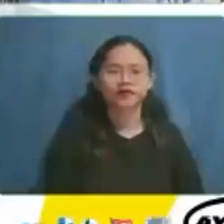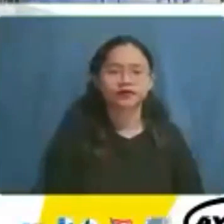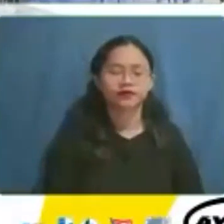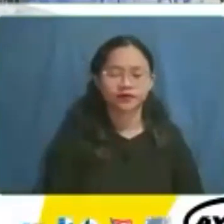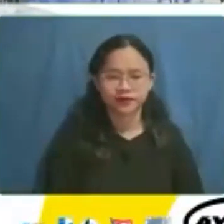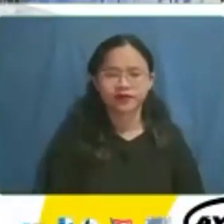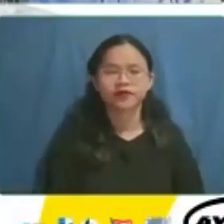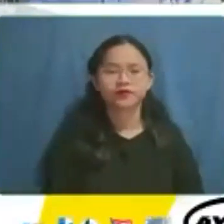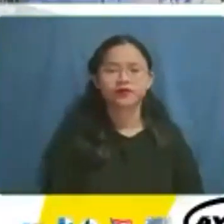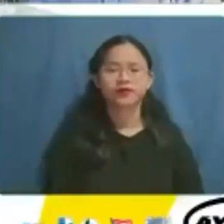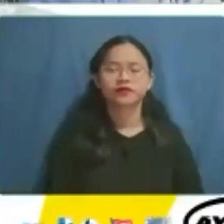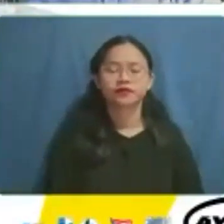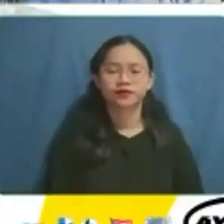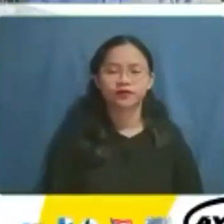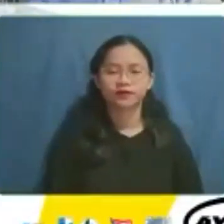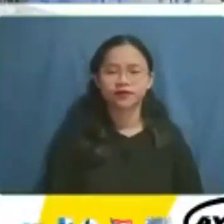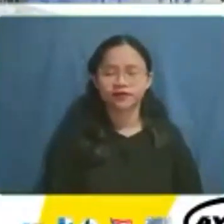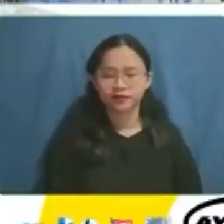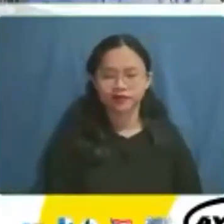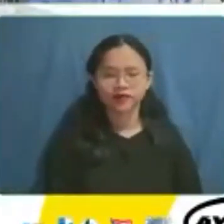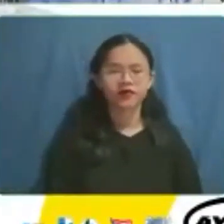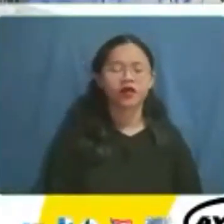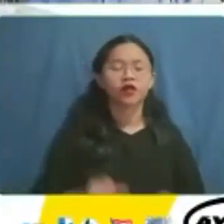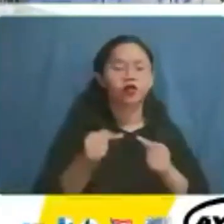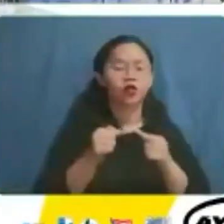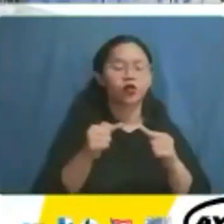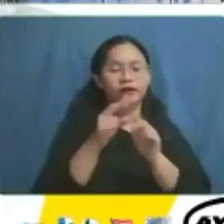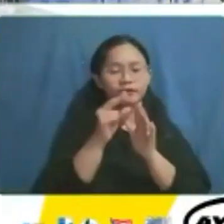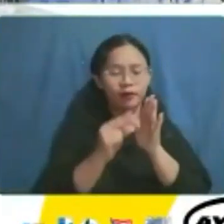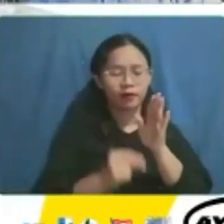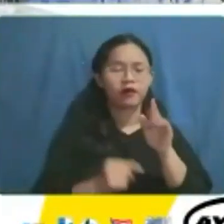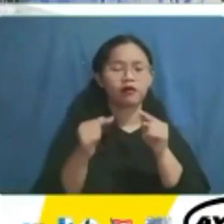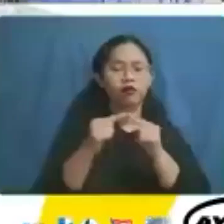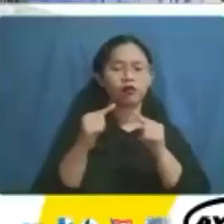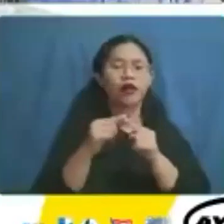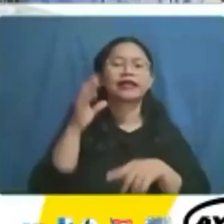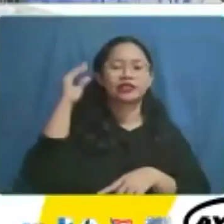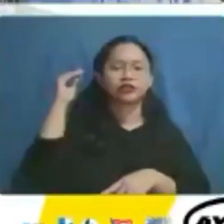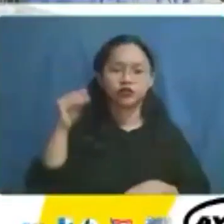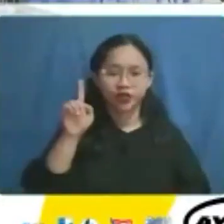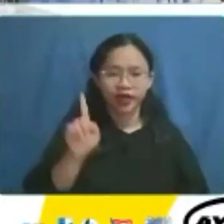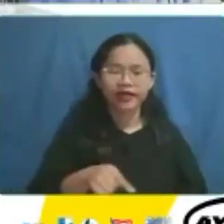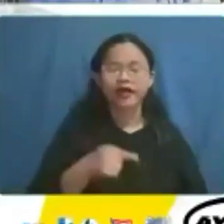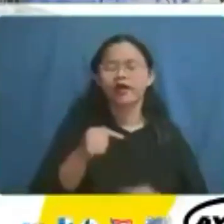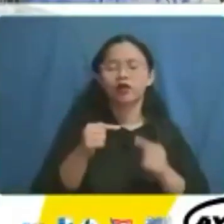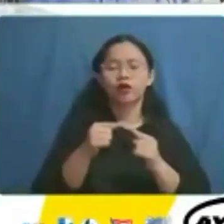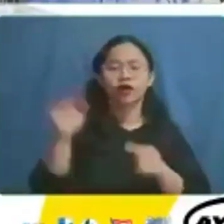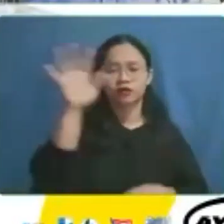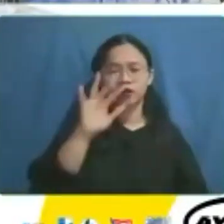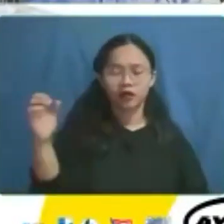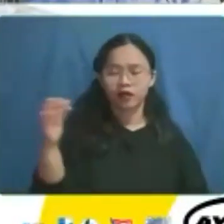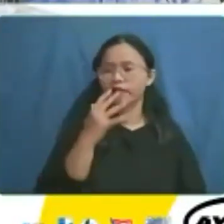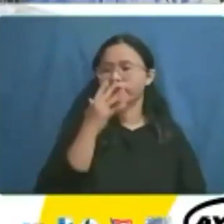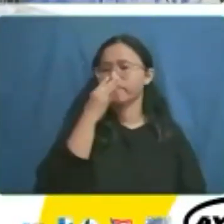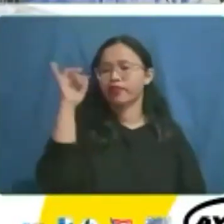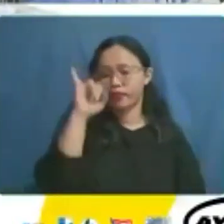effects, and how they manifest over a person's lifetime, specific populations or age groups that are more